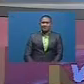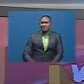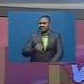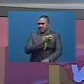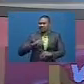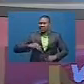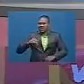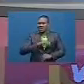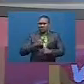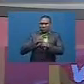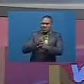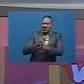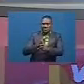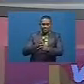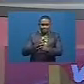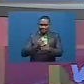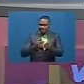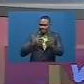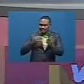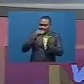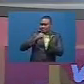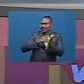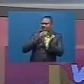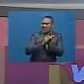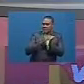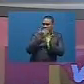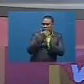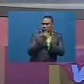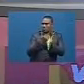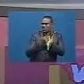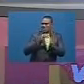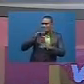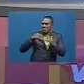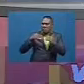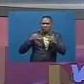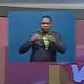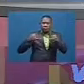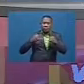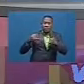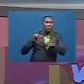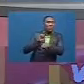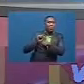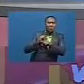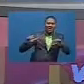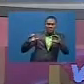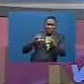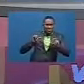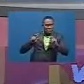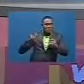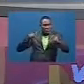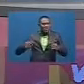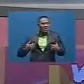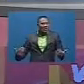Energy Commission has produced guidelines for the certification of all electrical contractors in the country. The